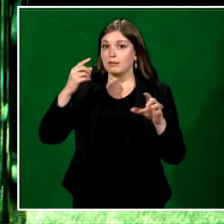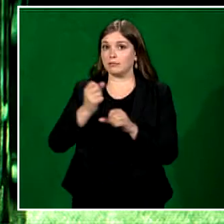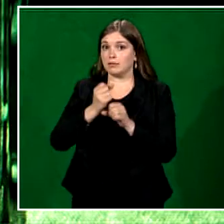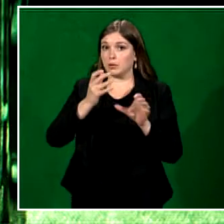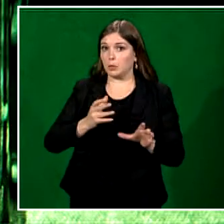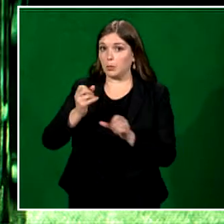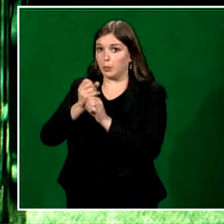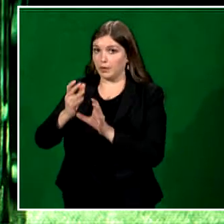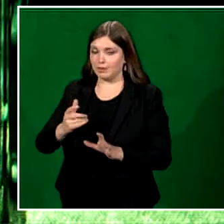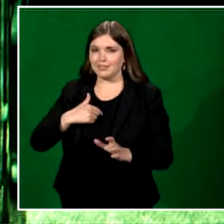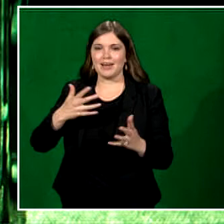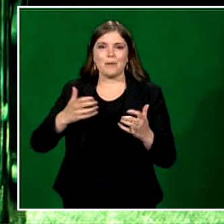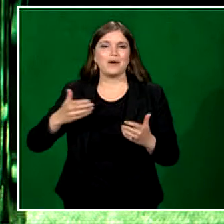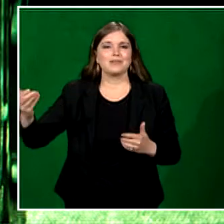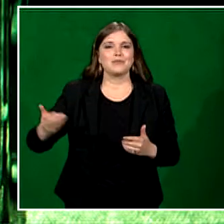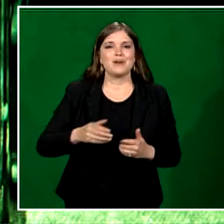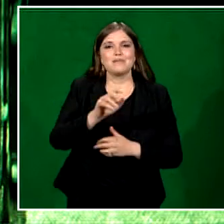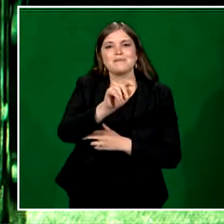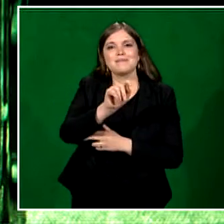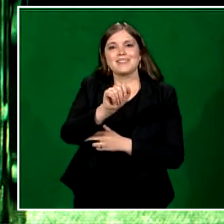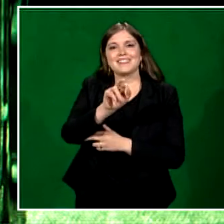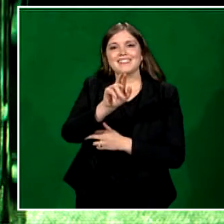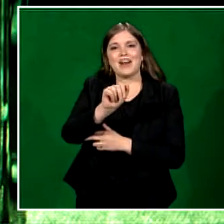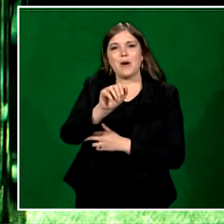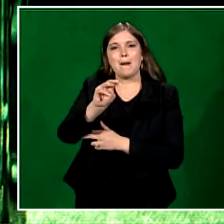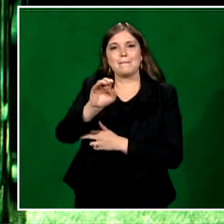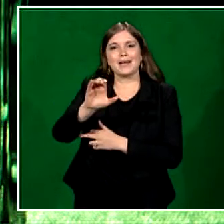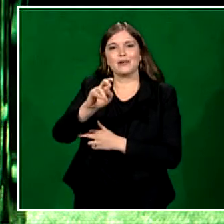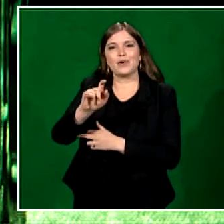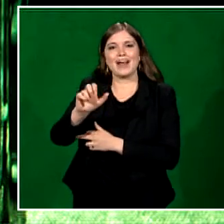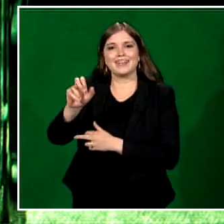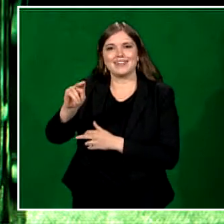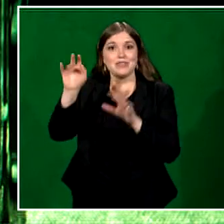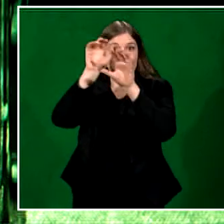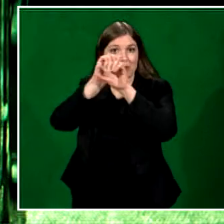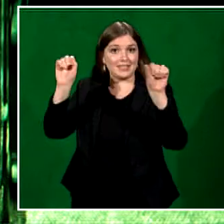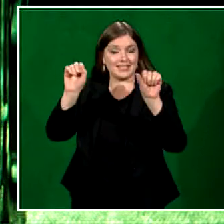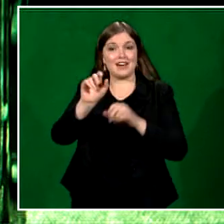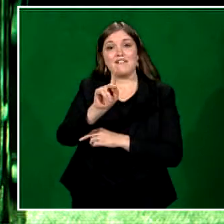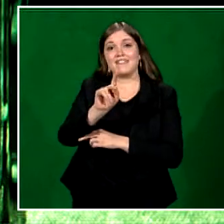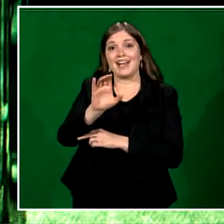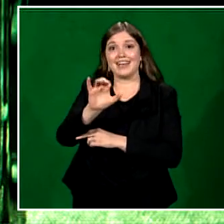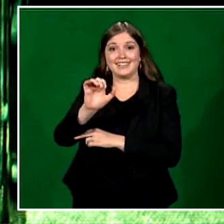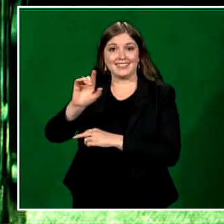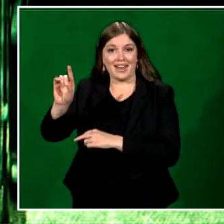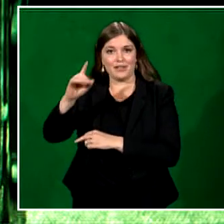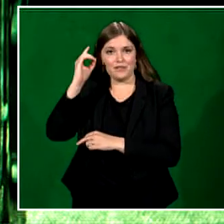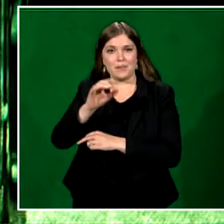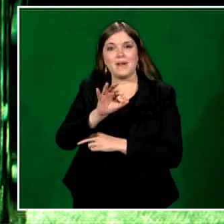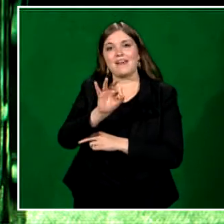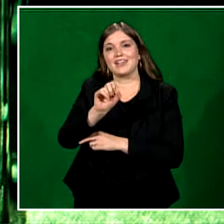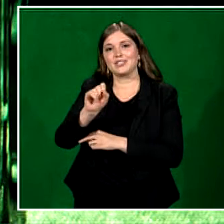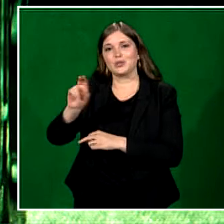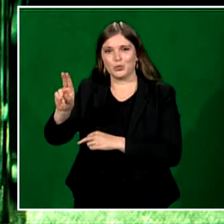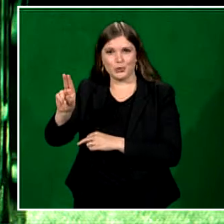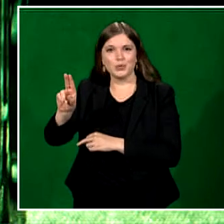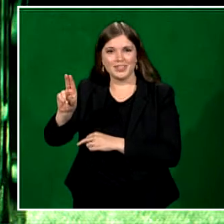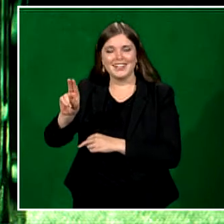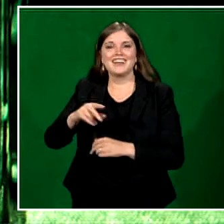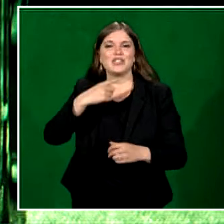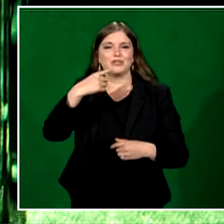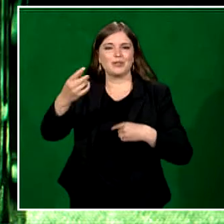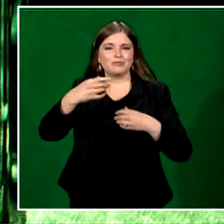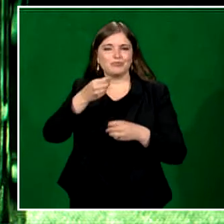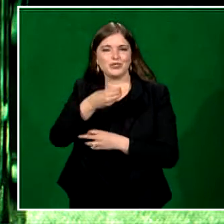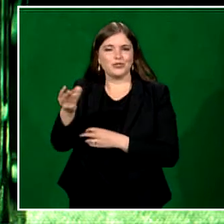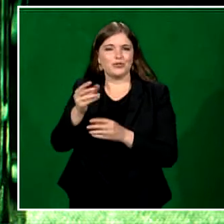winners, I'd like to welcome Tara McCracken, president of Kendall College of Art and Design of Ferris State University, to say a few